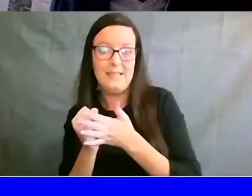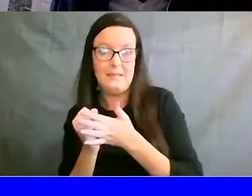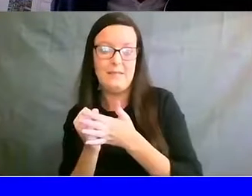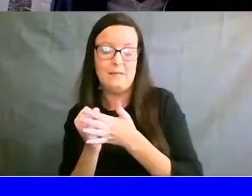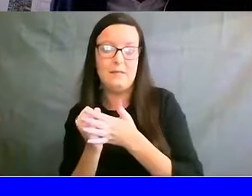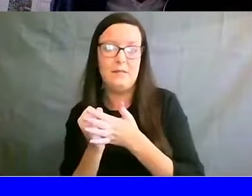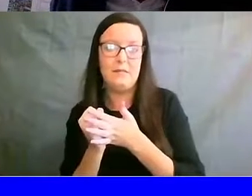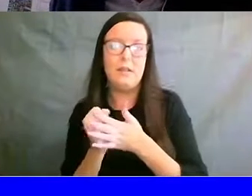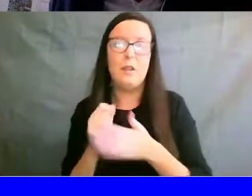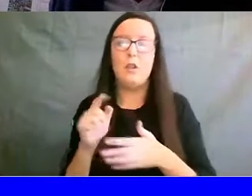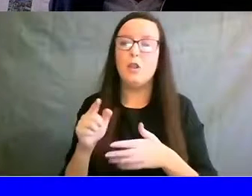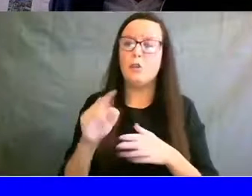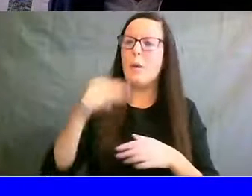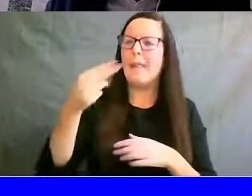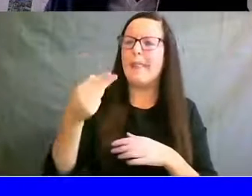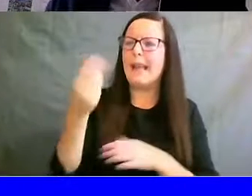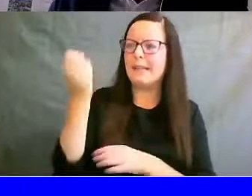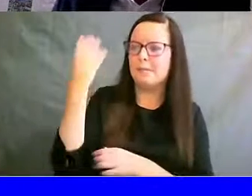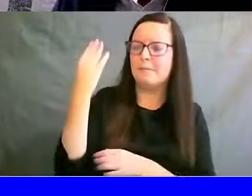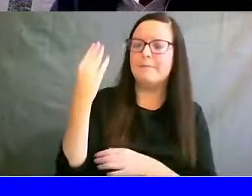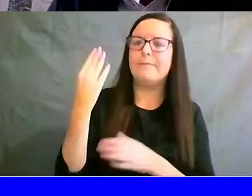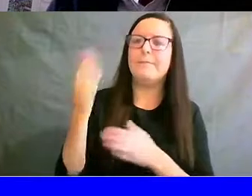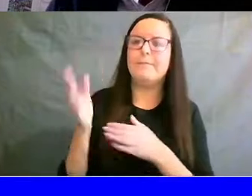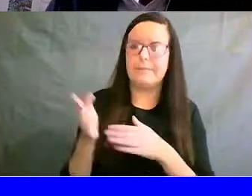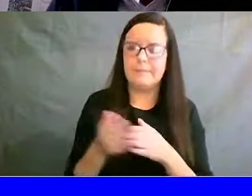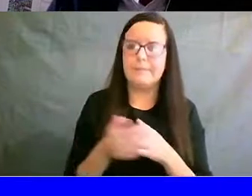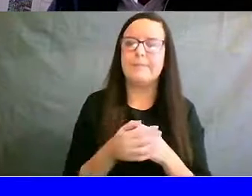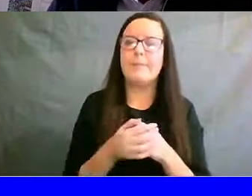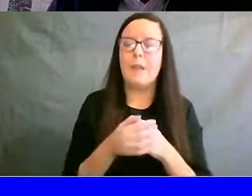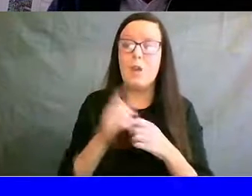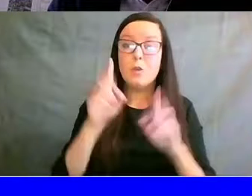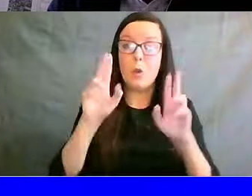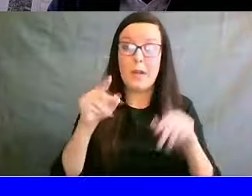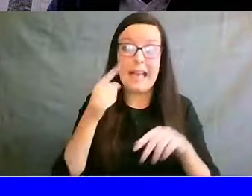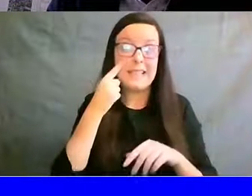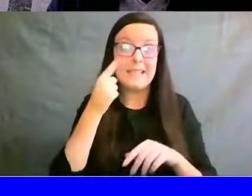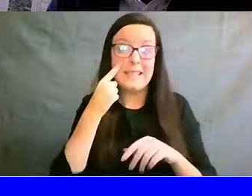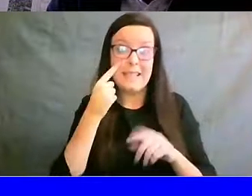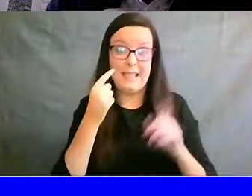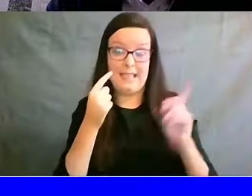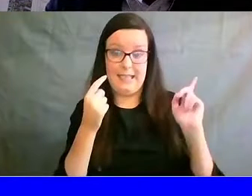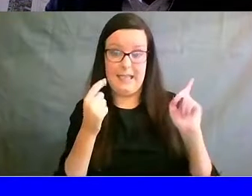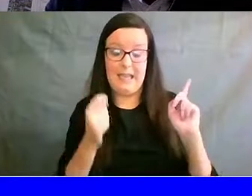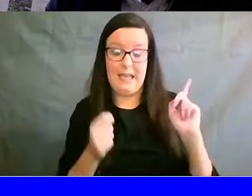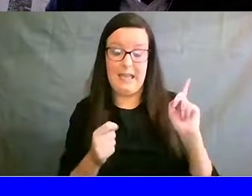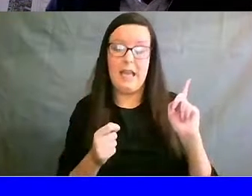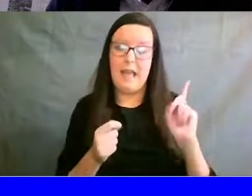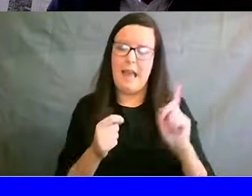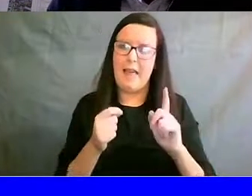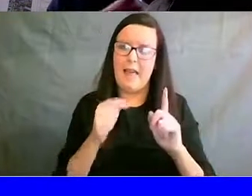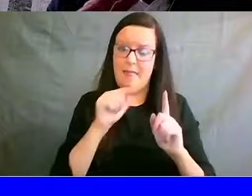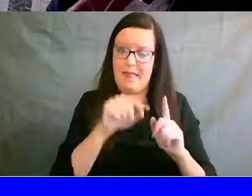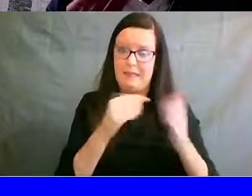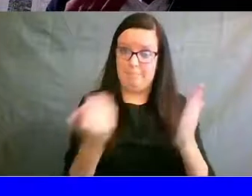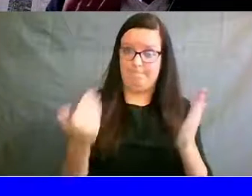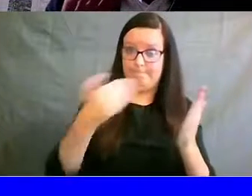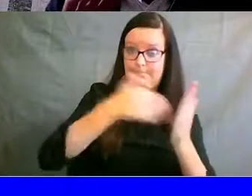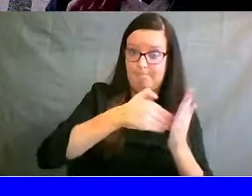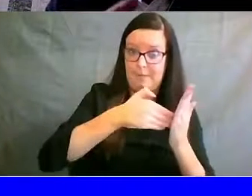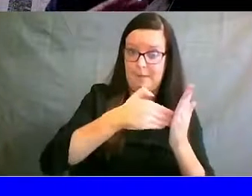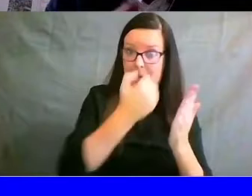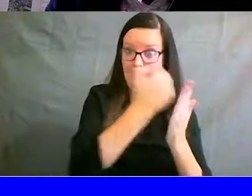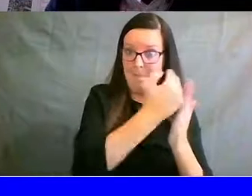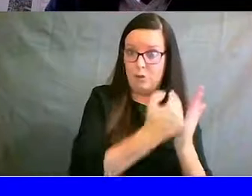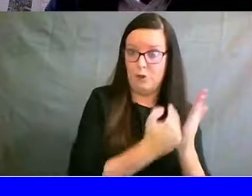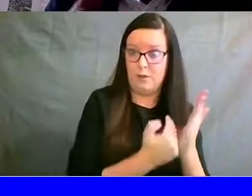and actually to the next slide again, thank you. We're beginning to see here that even that measure,